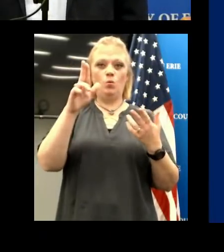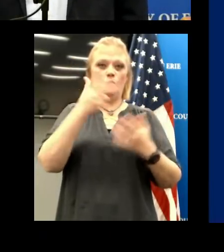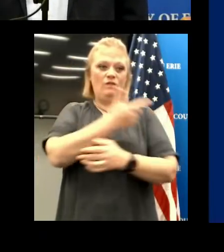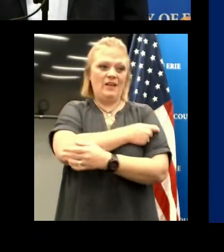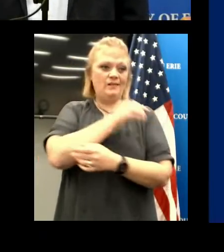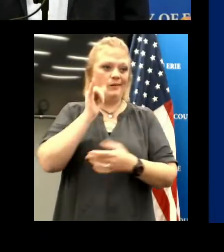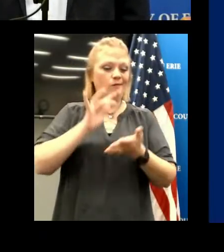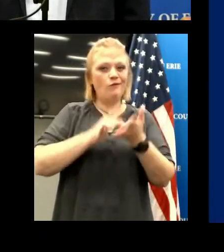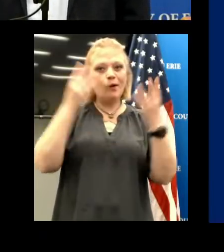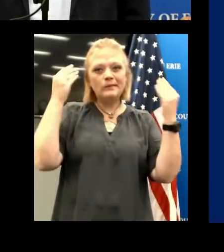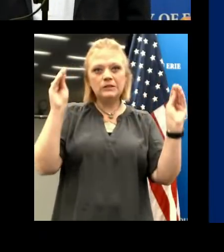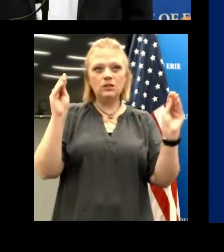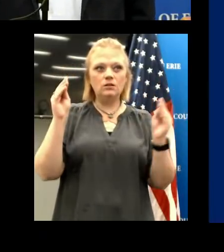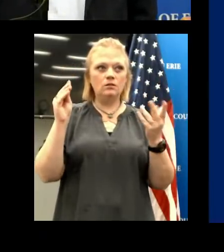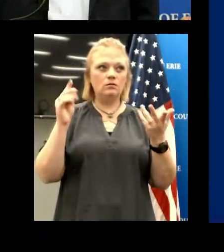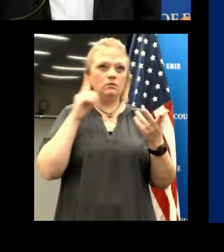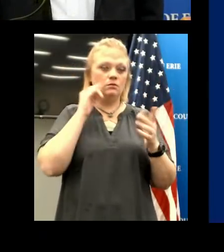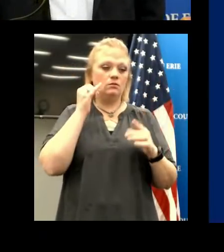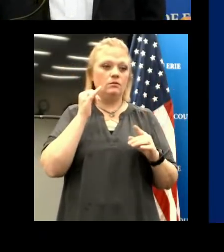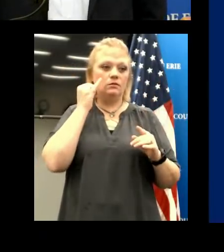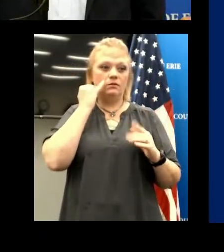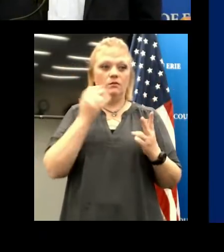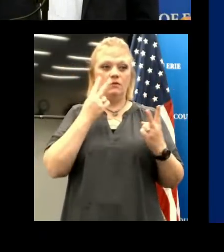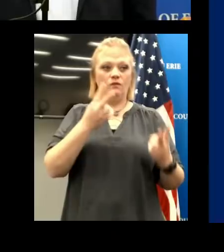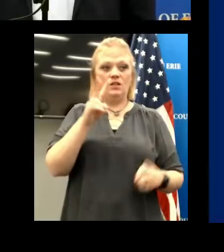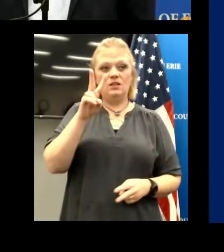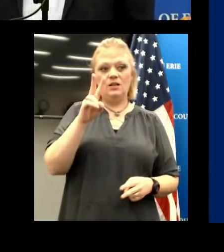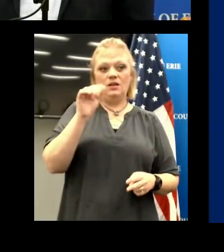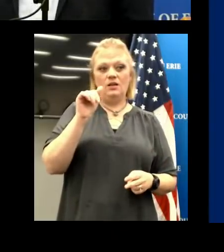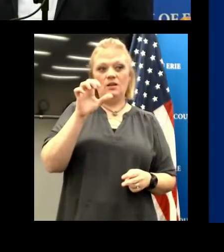as a pharmacy, by going to